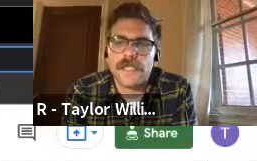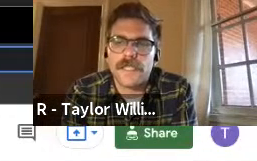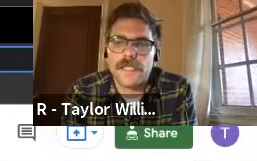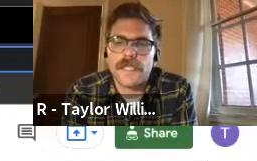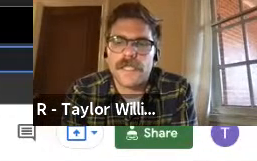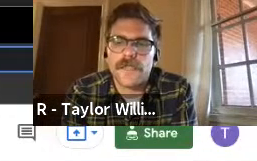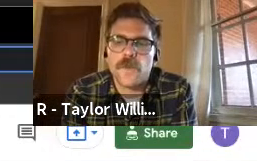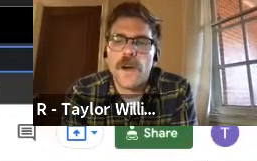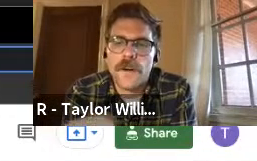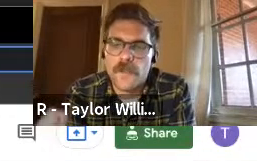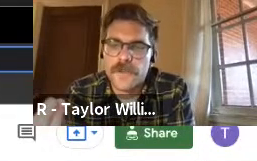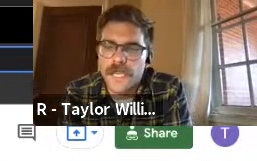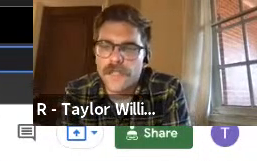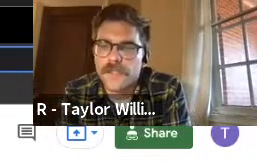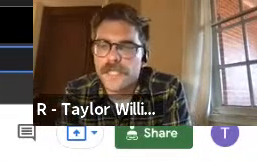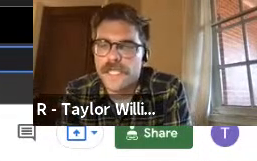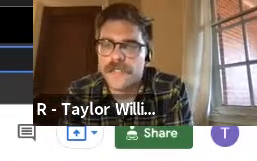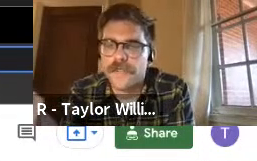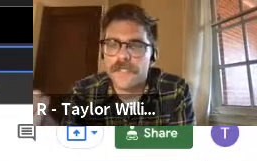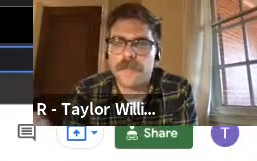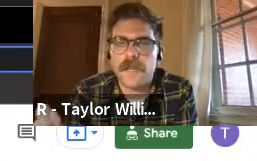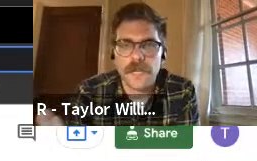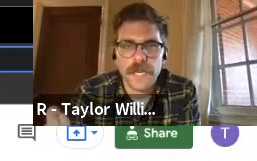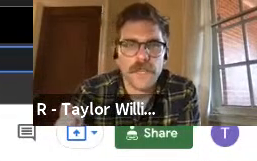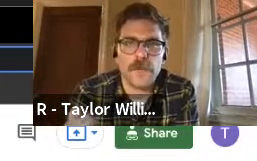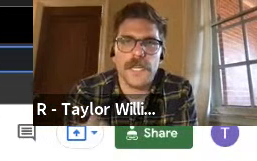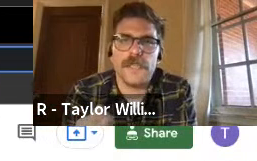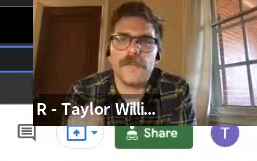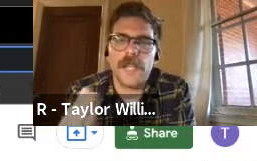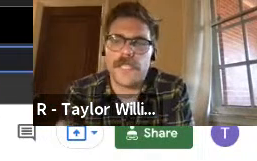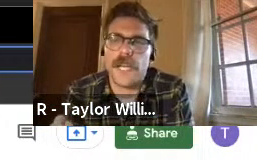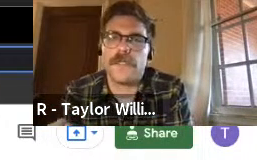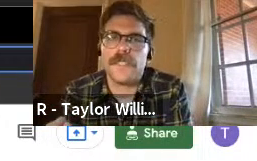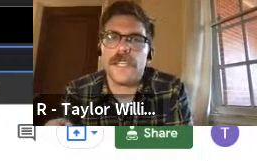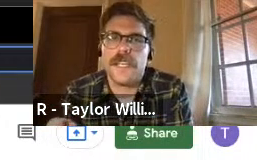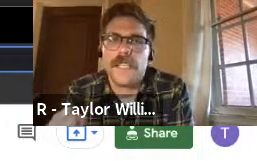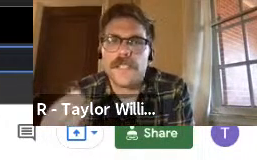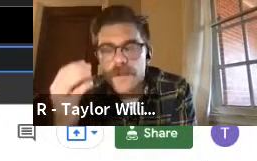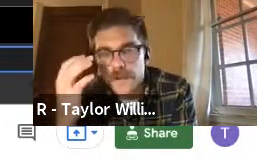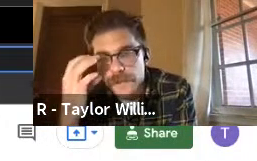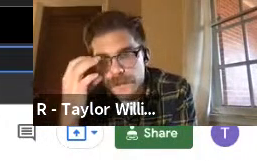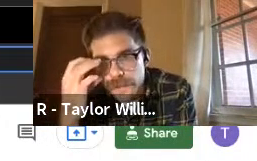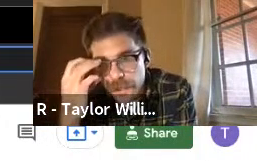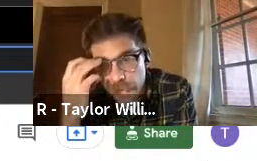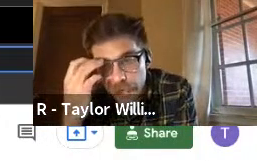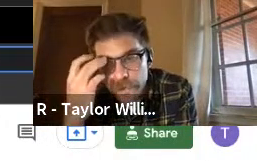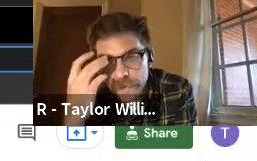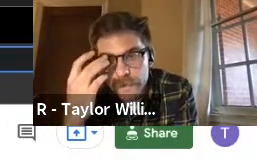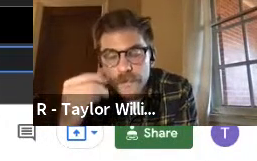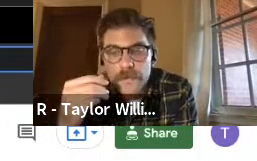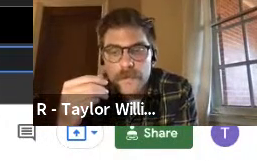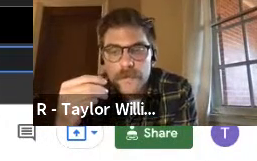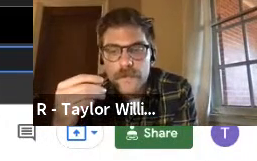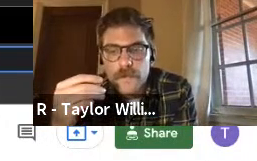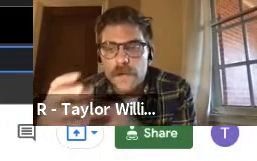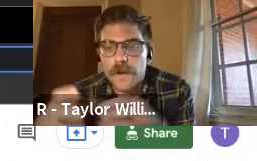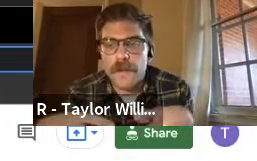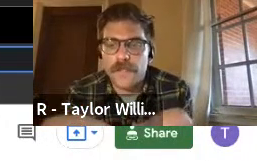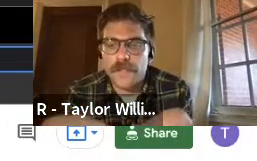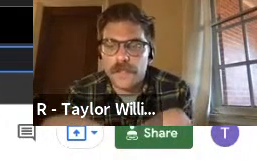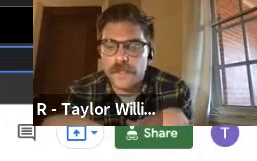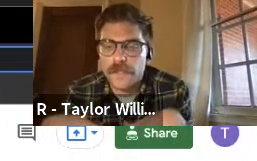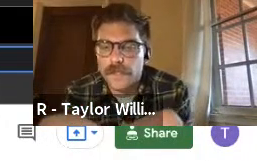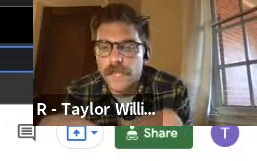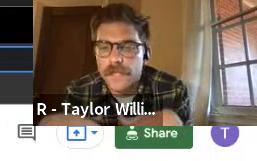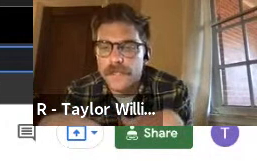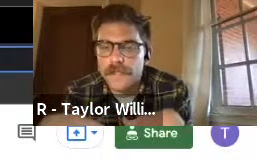identifying what are the particular details of a subcommittee that we need to flesh out. So we want to